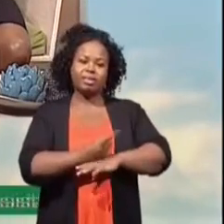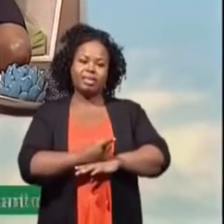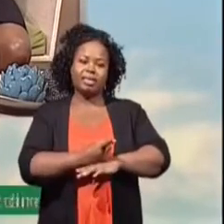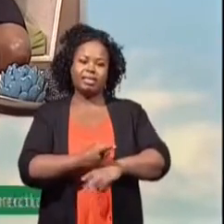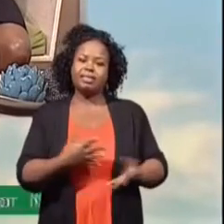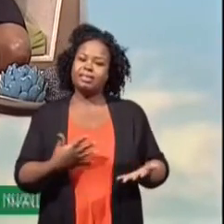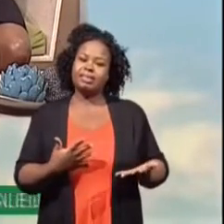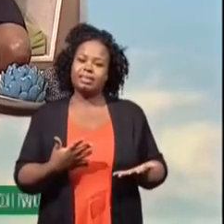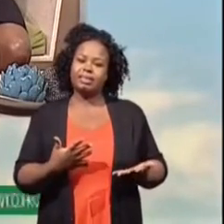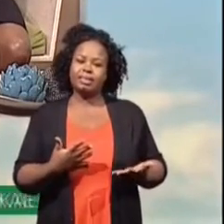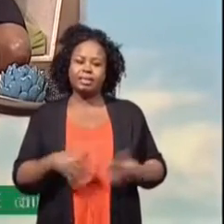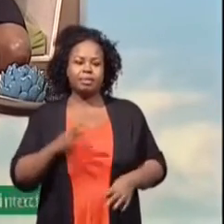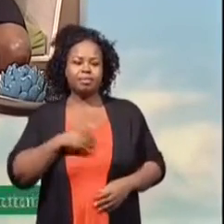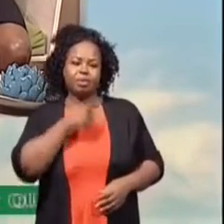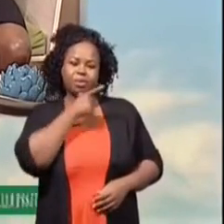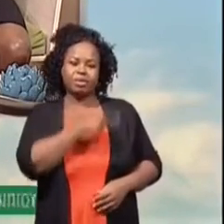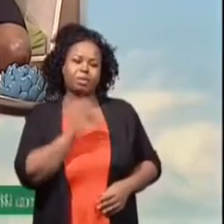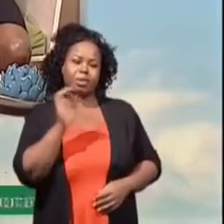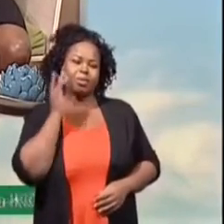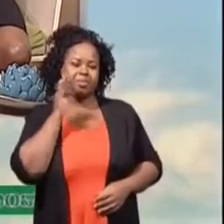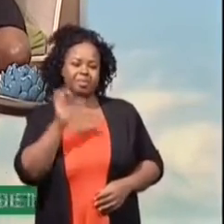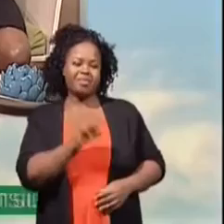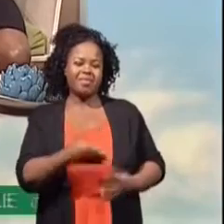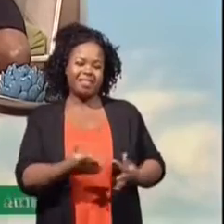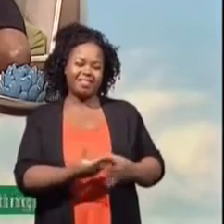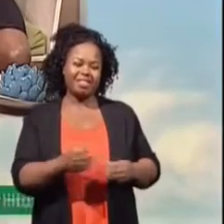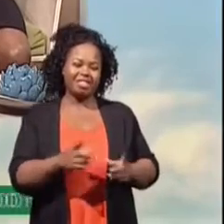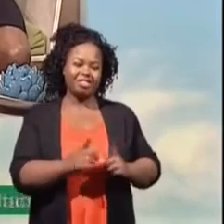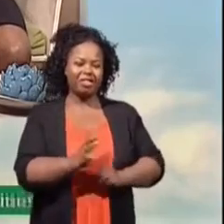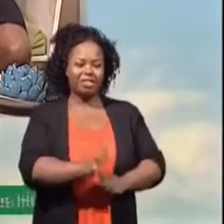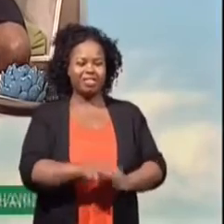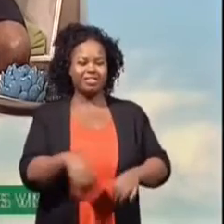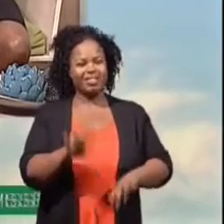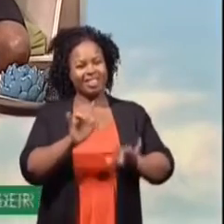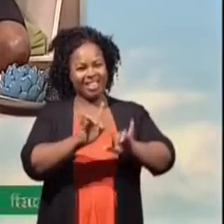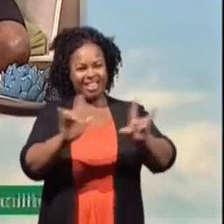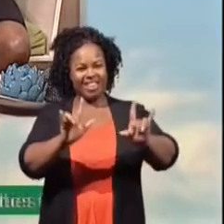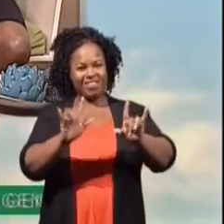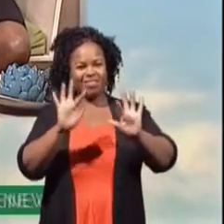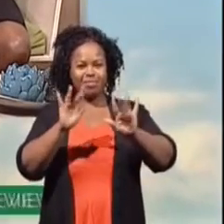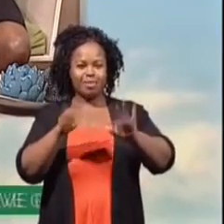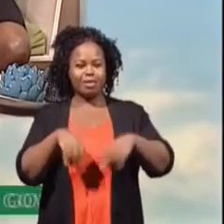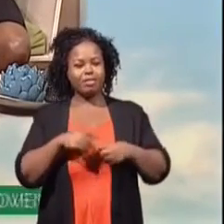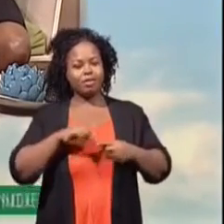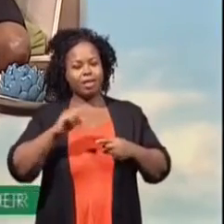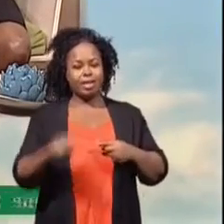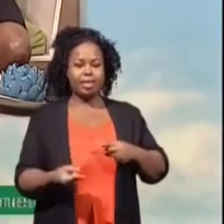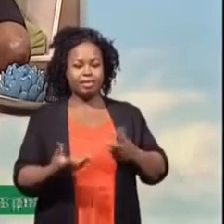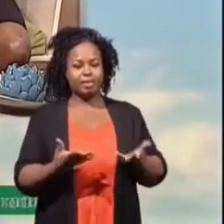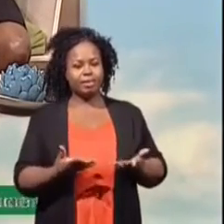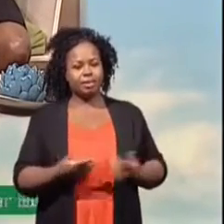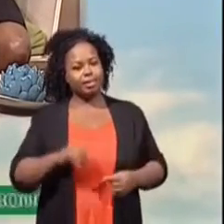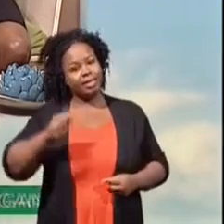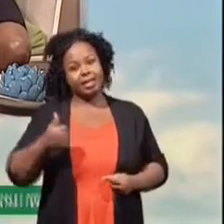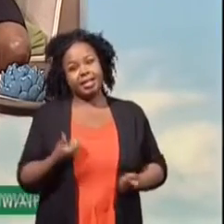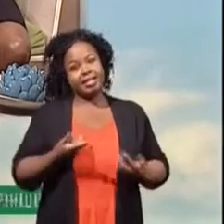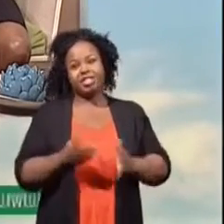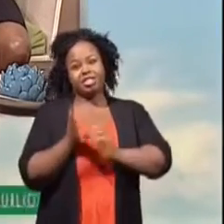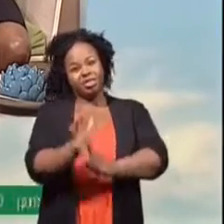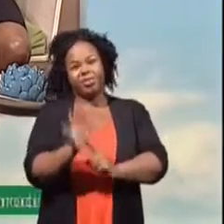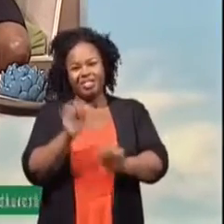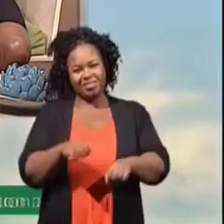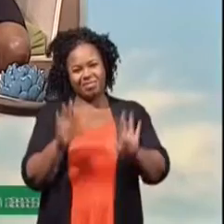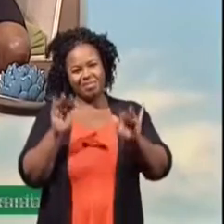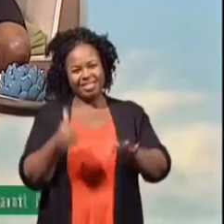40 seconds. Ne? Yeah. I get to chill after the show. Ke rata bona nje. All right, next on shift.